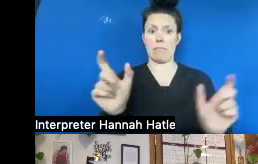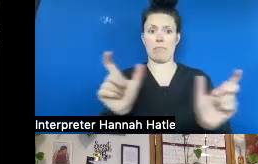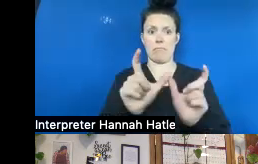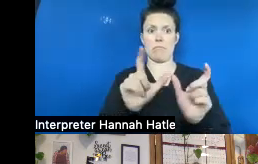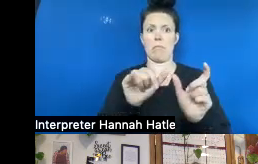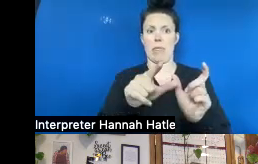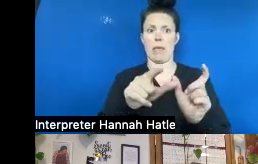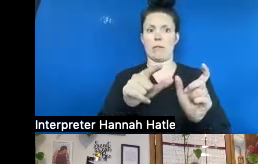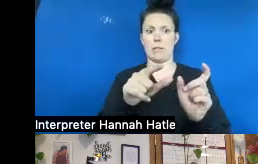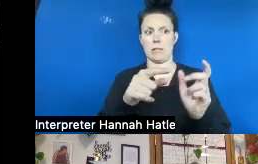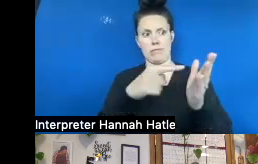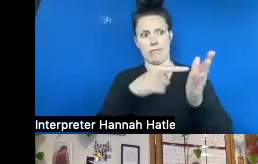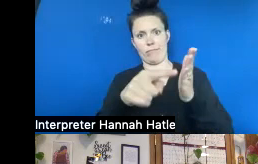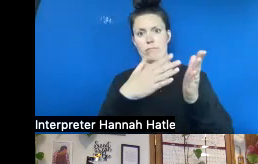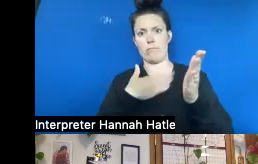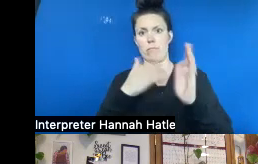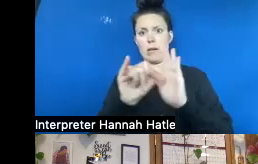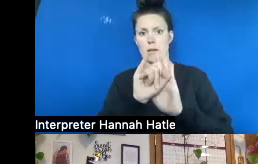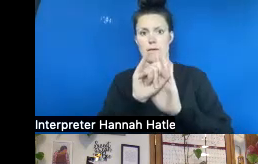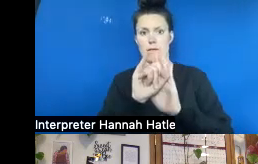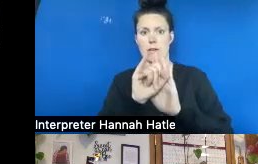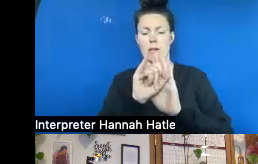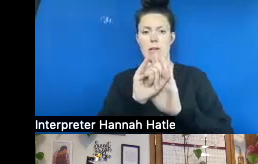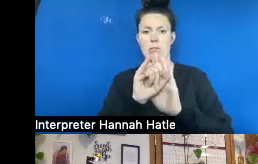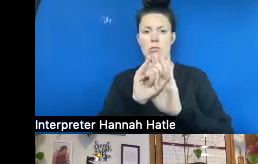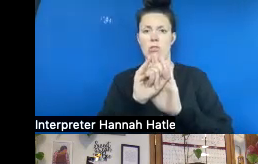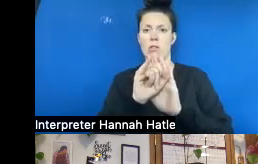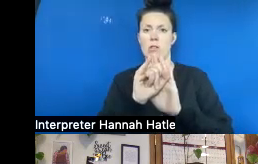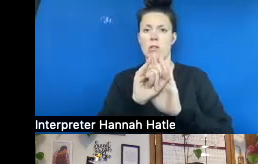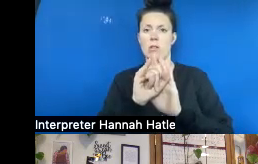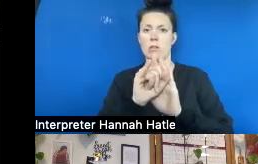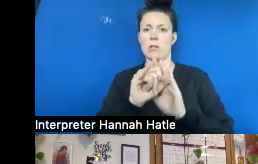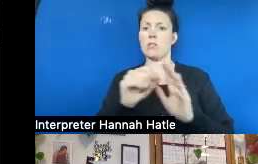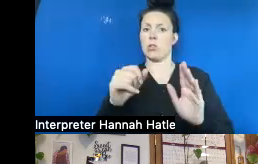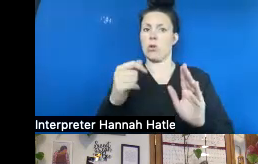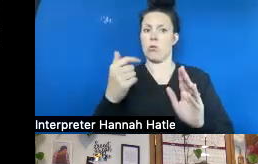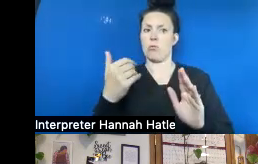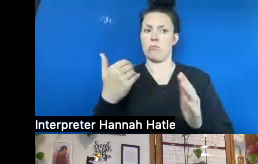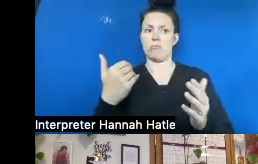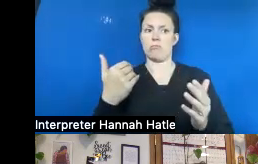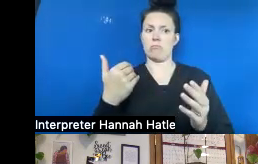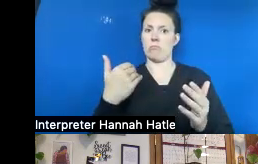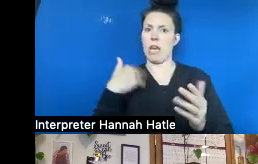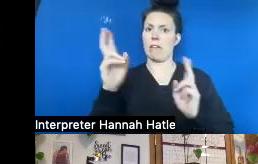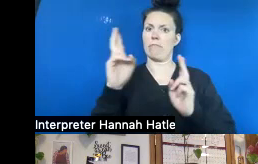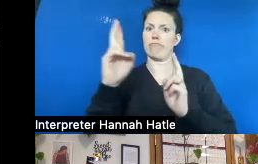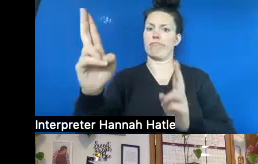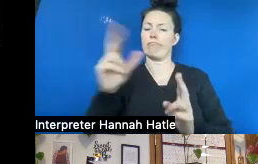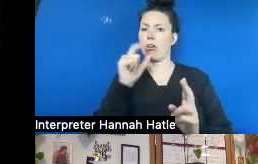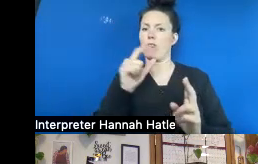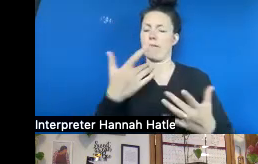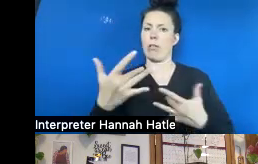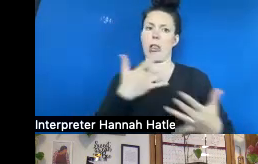identification. So, you know, I have the privilege of never having to worry about that, or